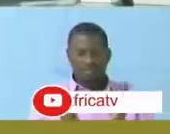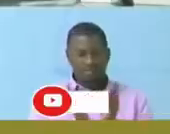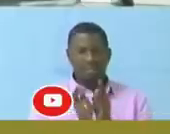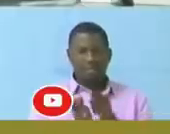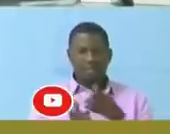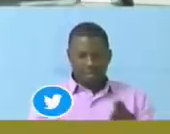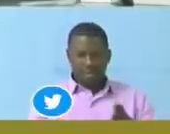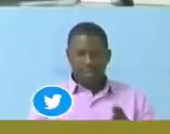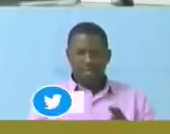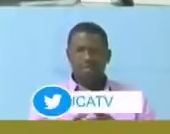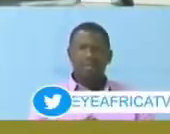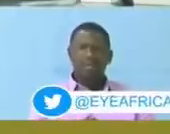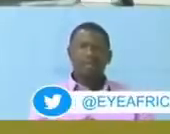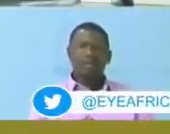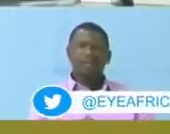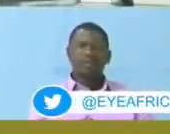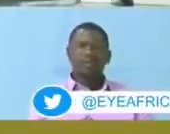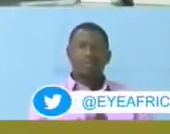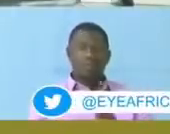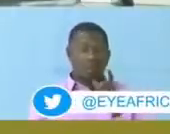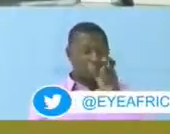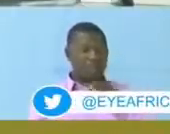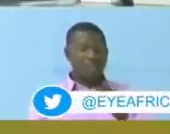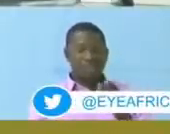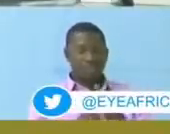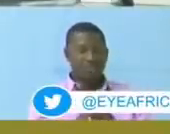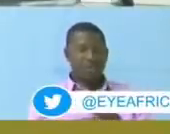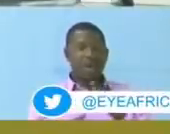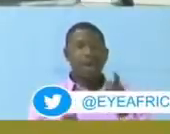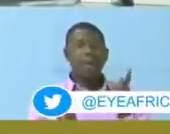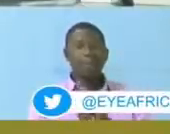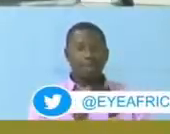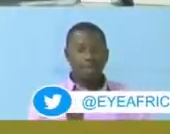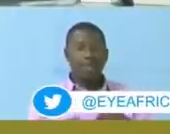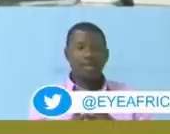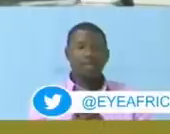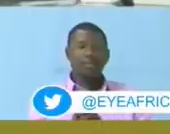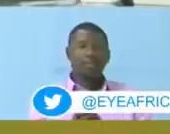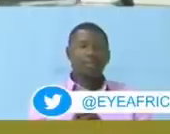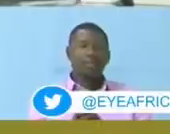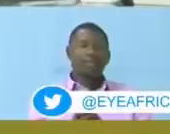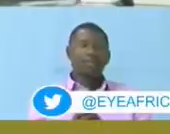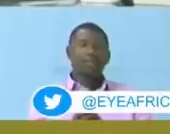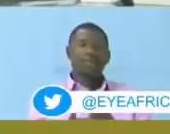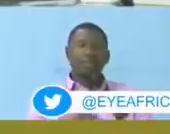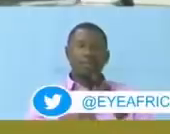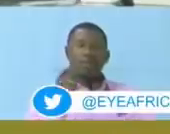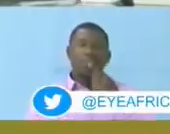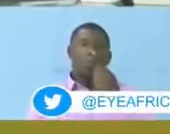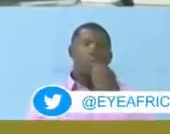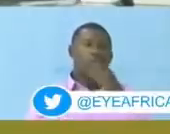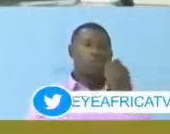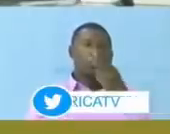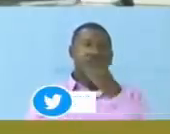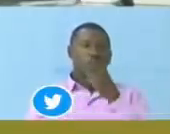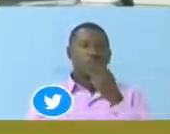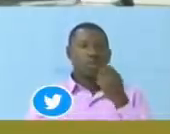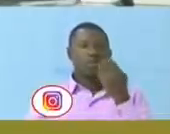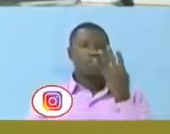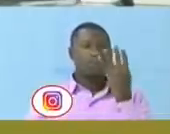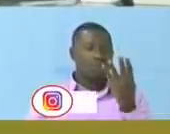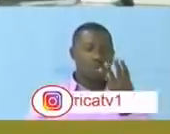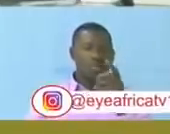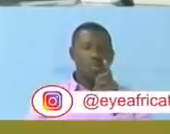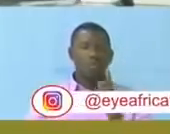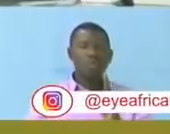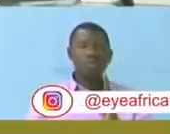me. You know, so the officers are 124. But 121 are reinstated. Yes. The